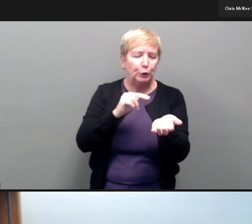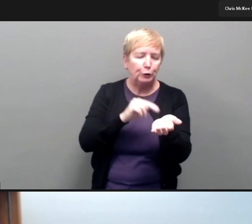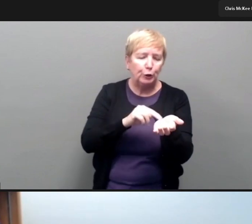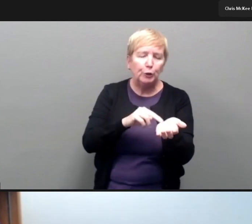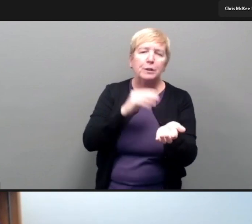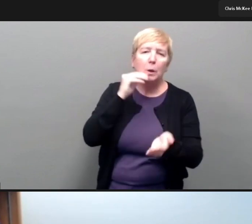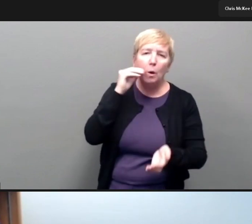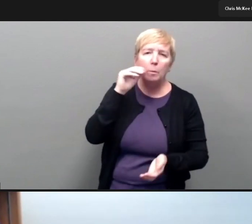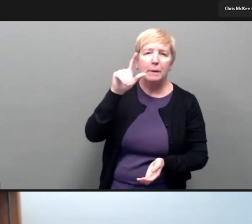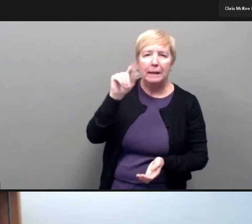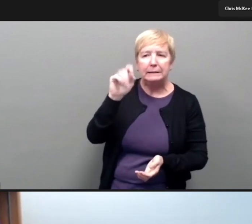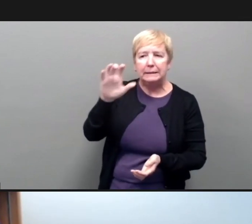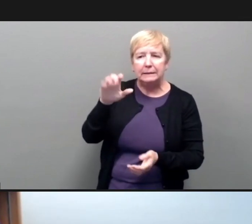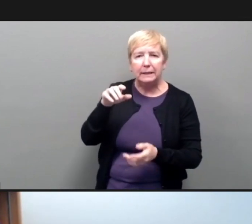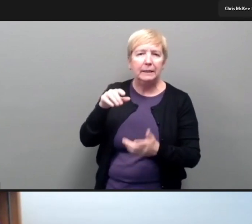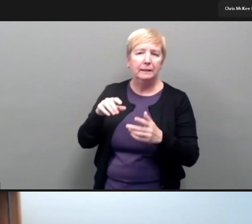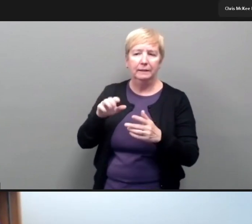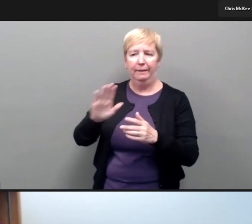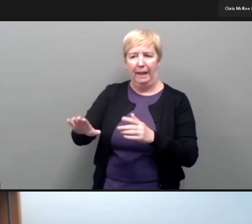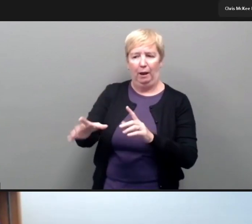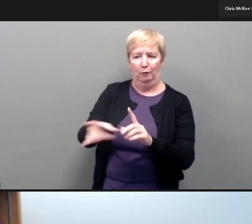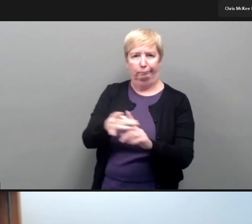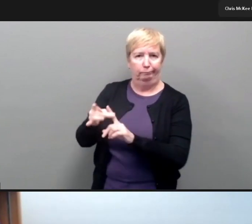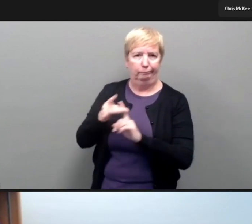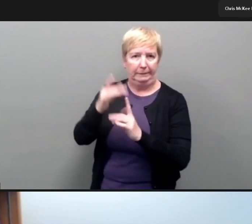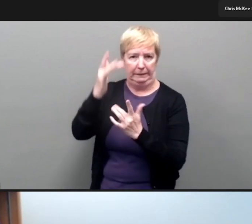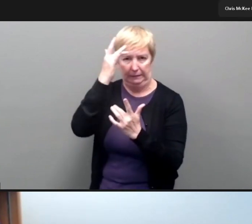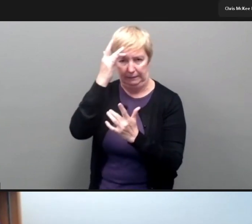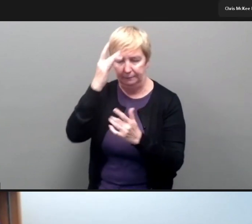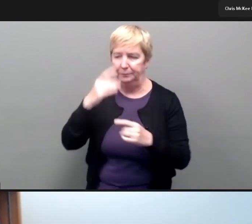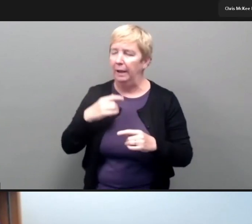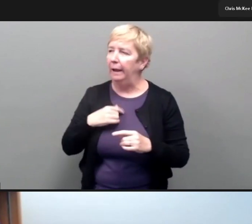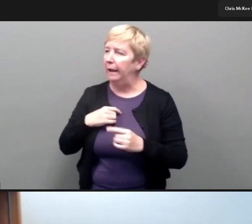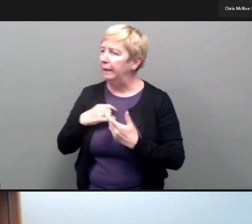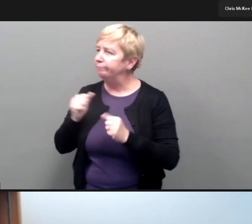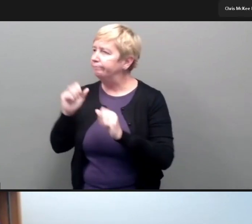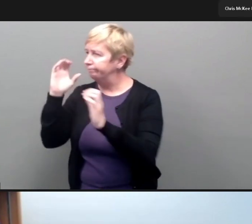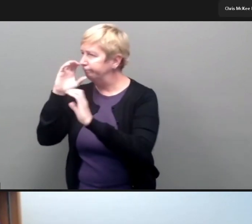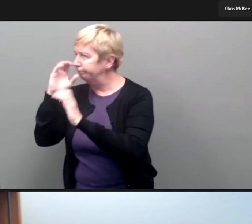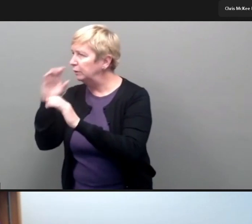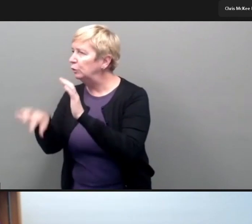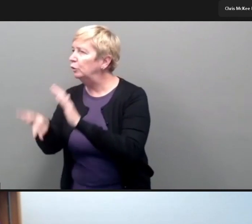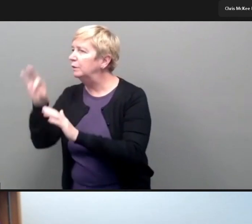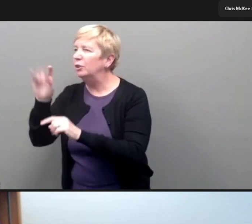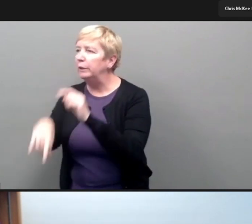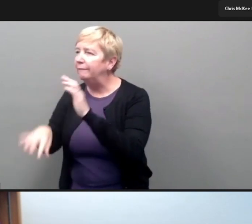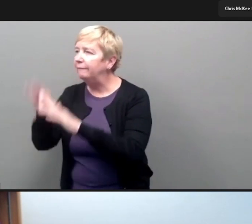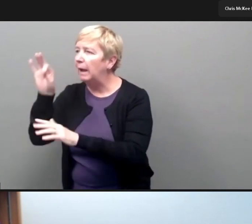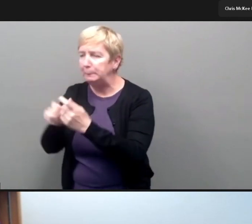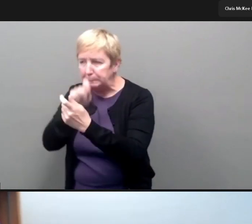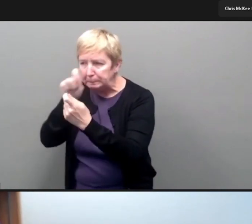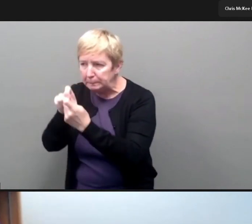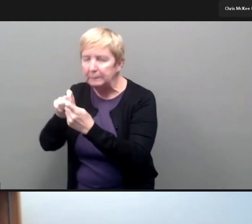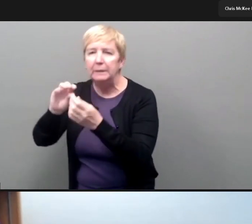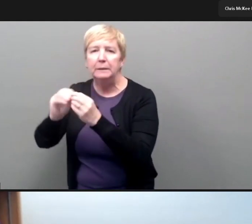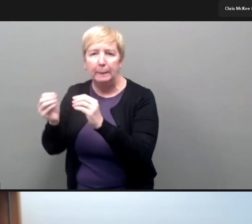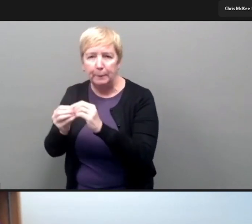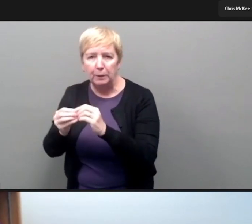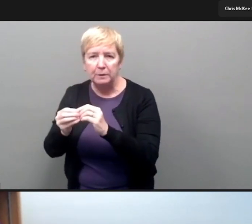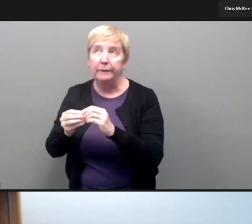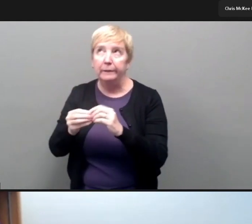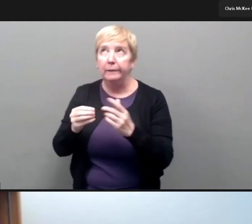cases. Well, I couldn't pull up numbers to specifically just sort of say, hey, they're up.